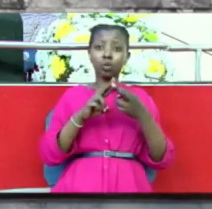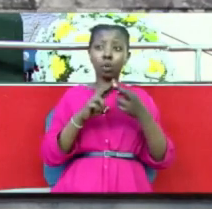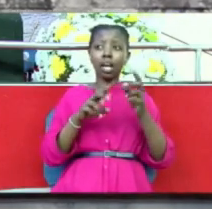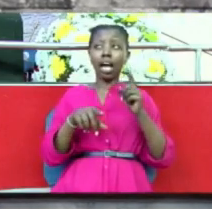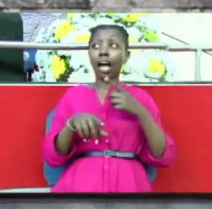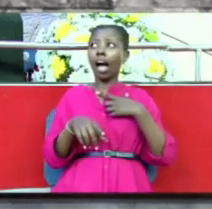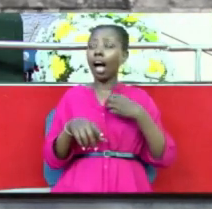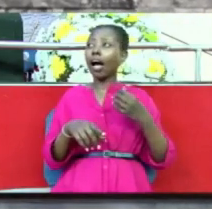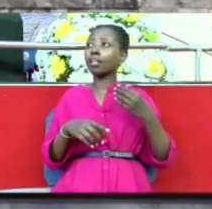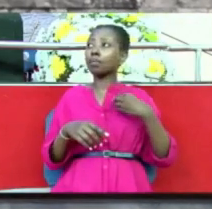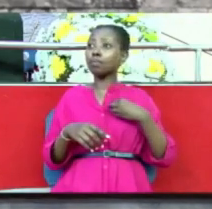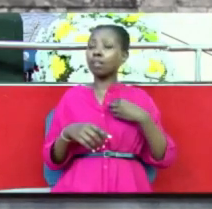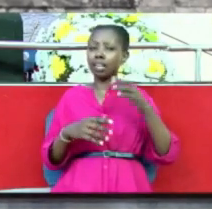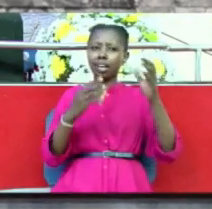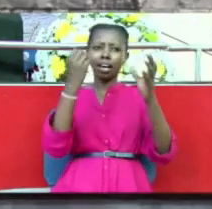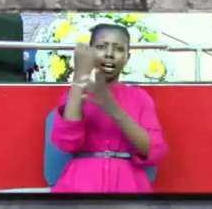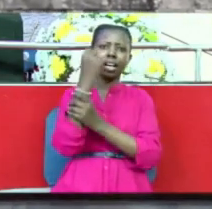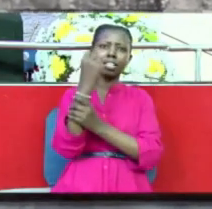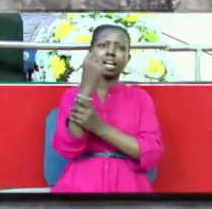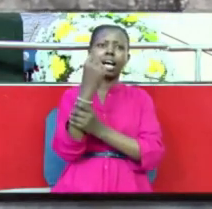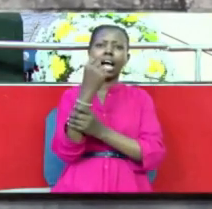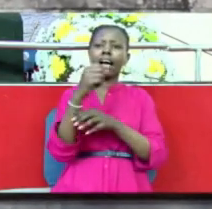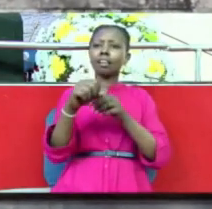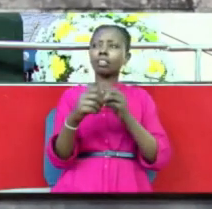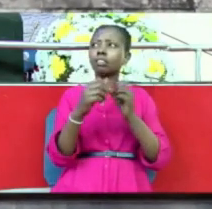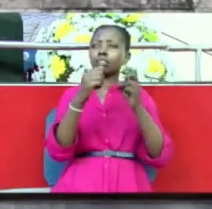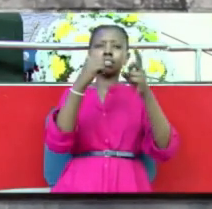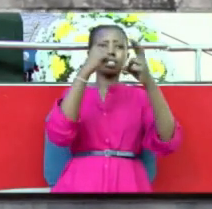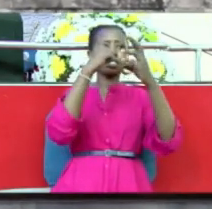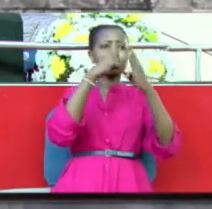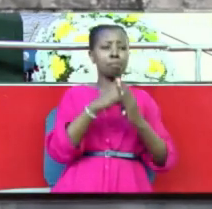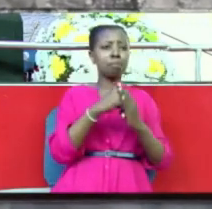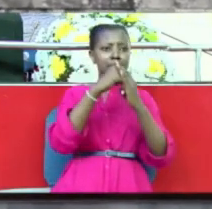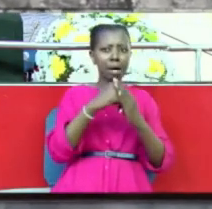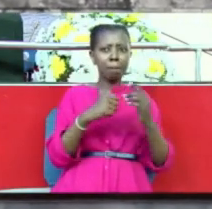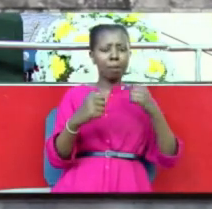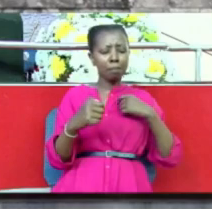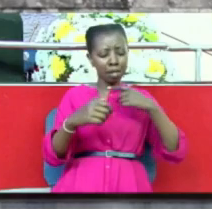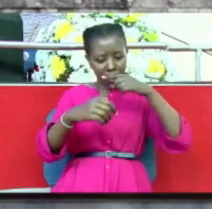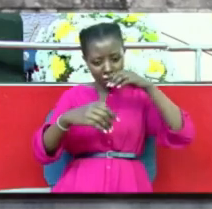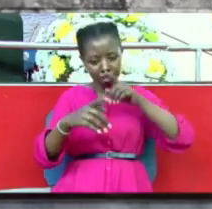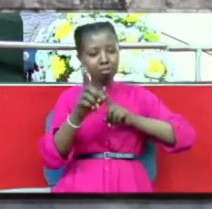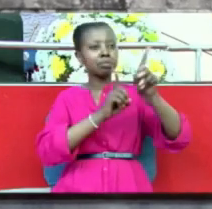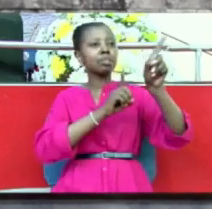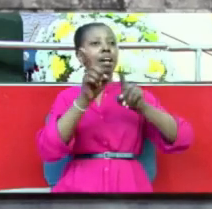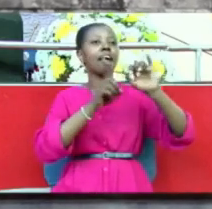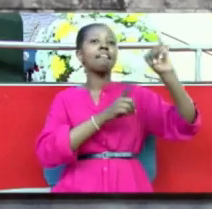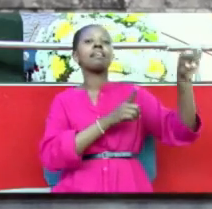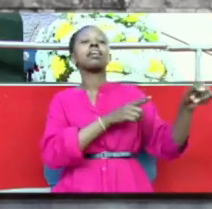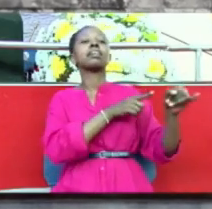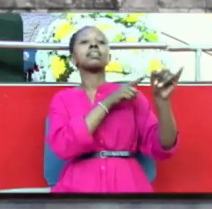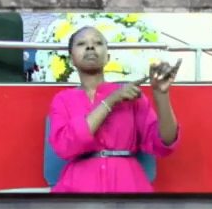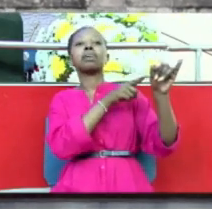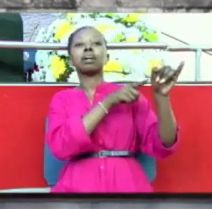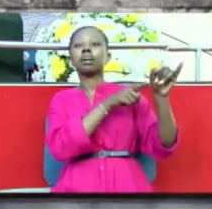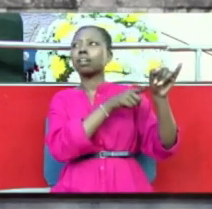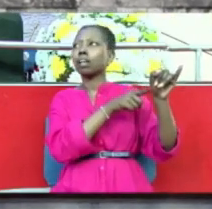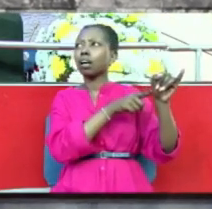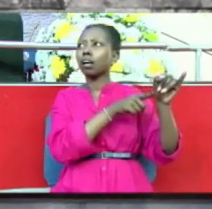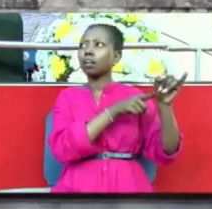Na nikaishika. And in September I was in Jamaica, pop, na mwezi wa Kingston, Jamaica. Jamaica, mji mkuu wa Kingston. I looked